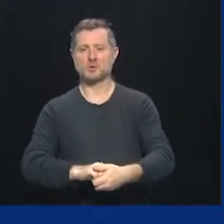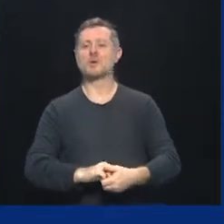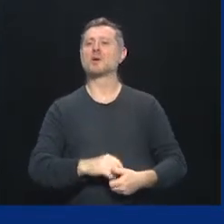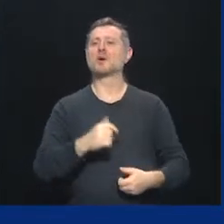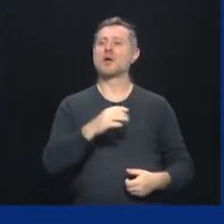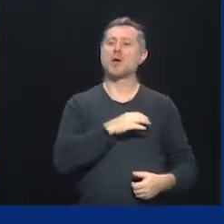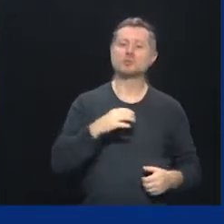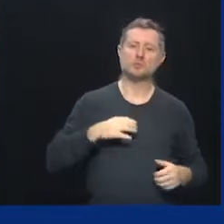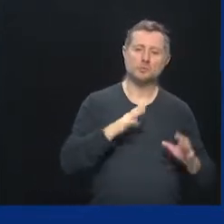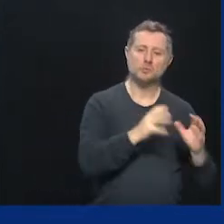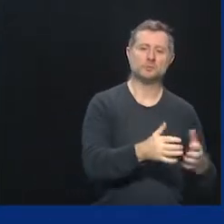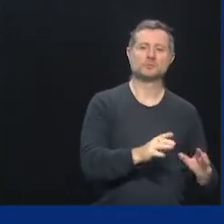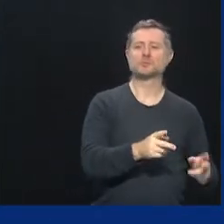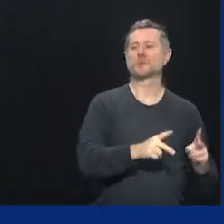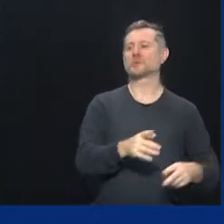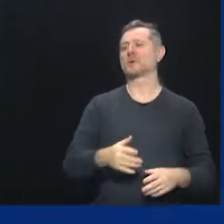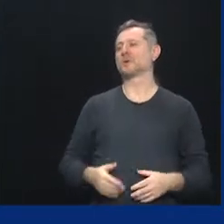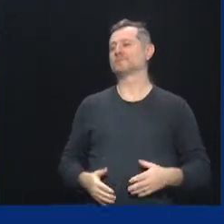people and